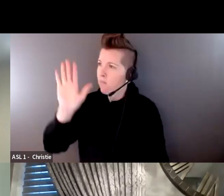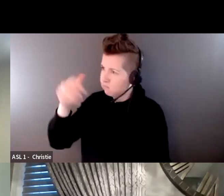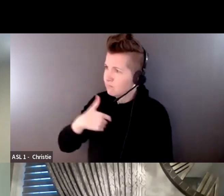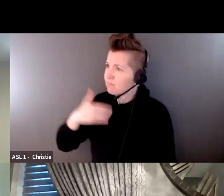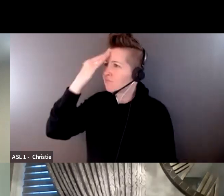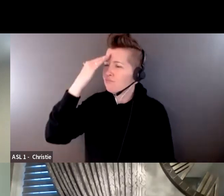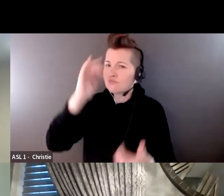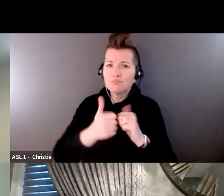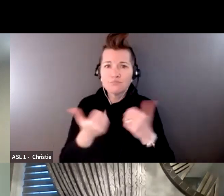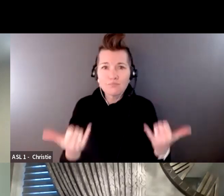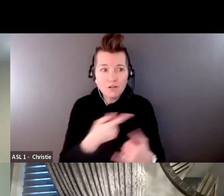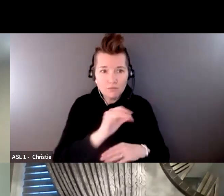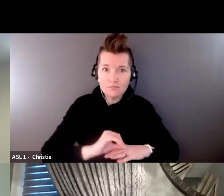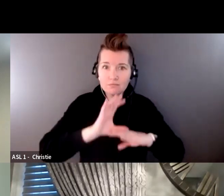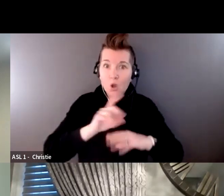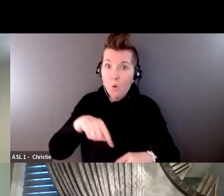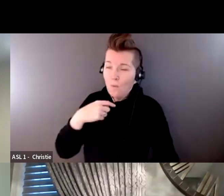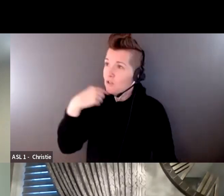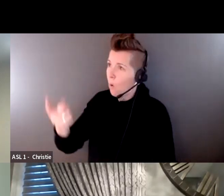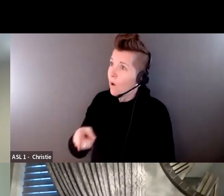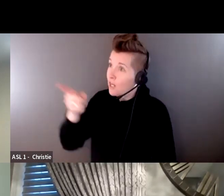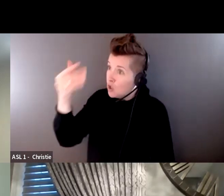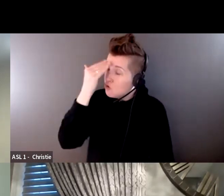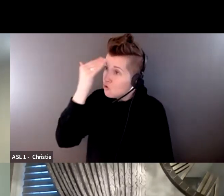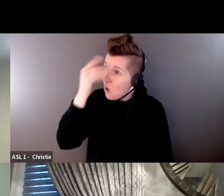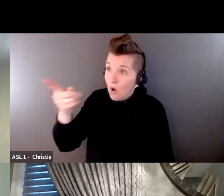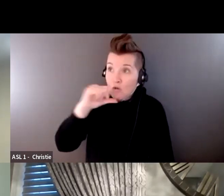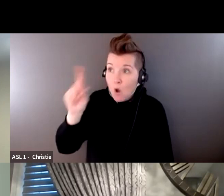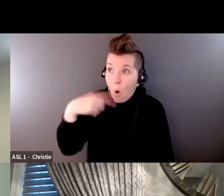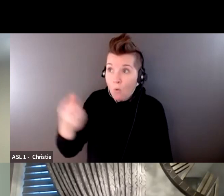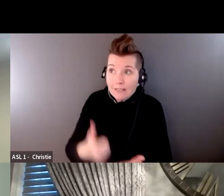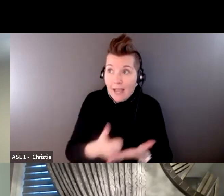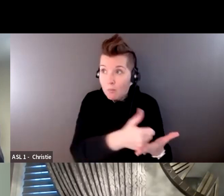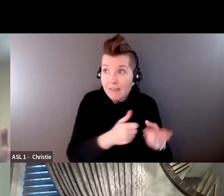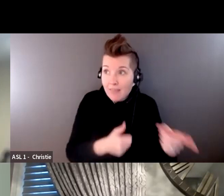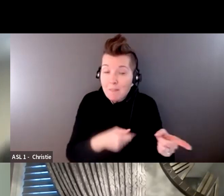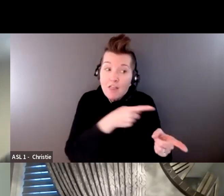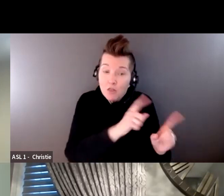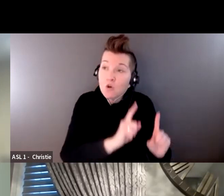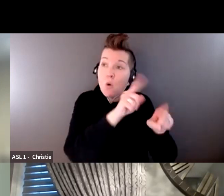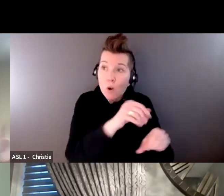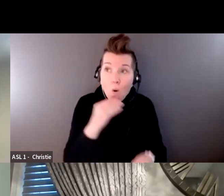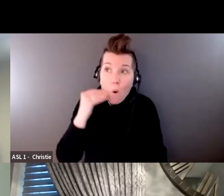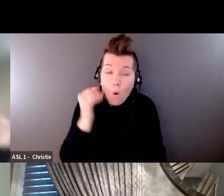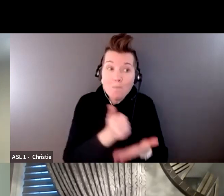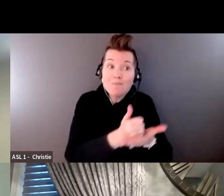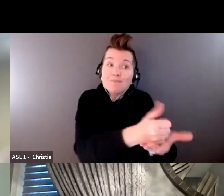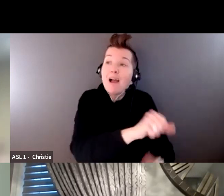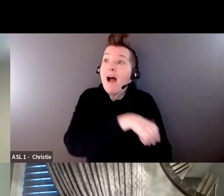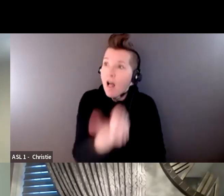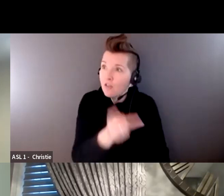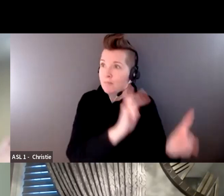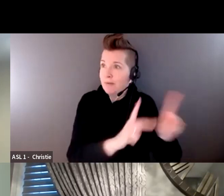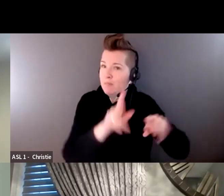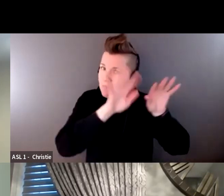just that we told the employer, did you know that you're not just helping them, they're going home and they're helping all these other people. It's a ripple effect,